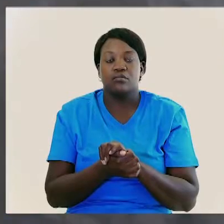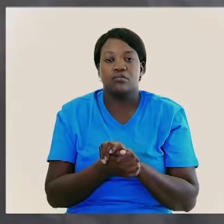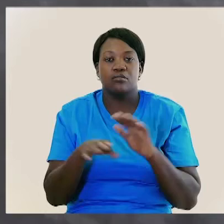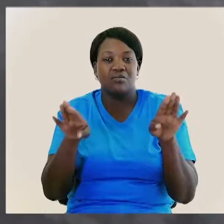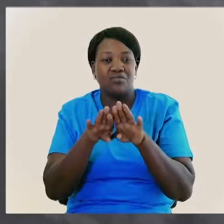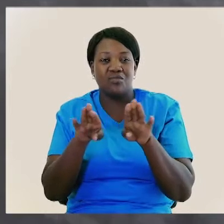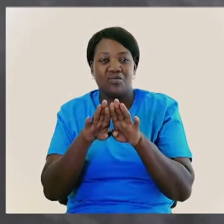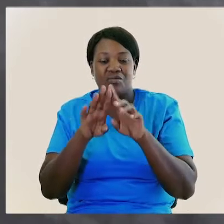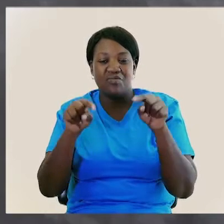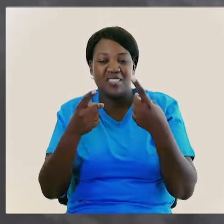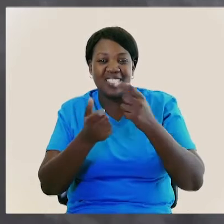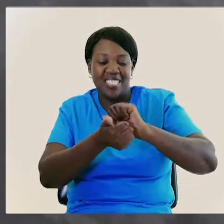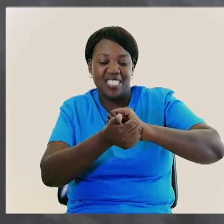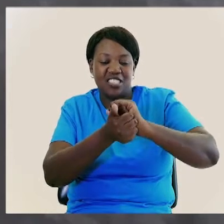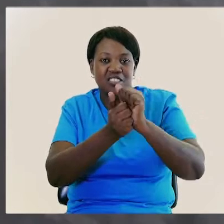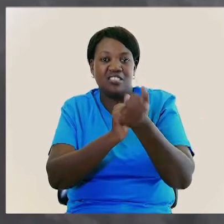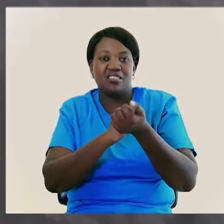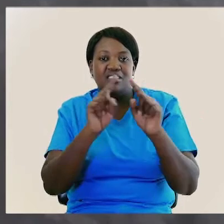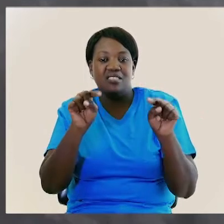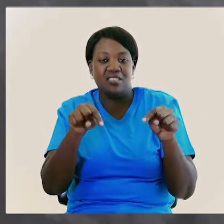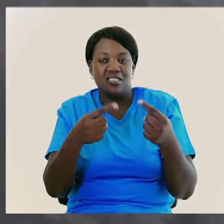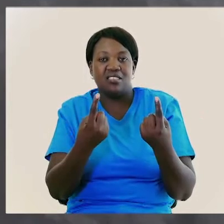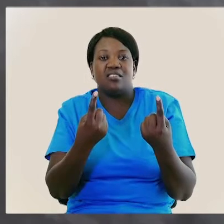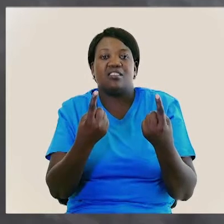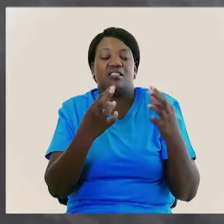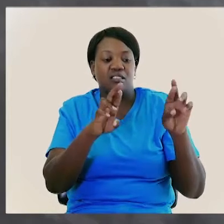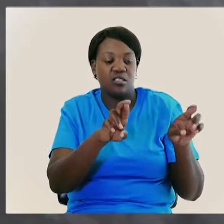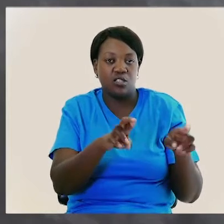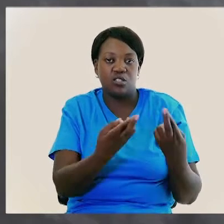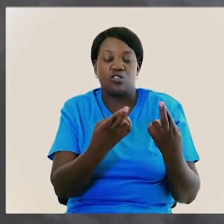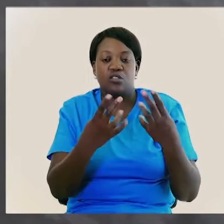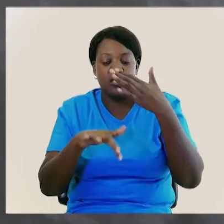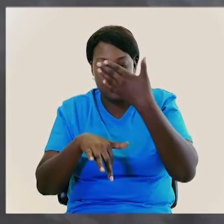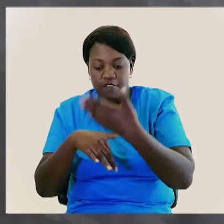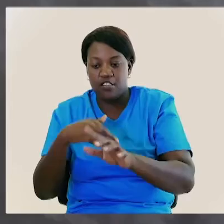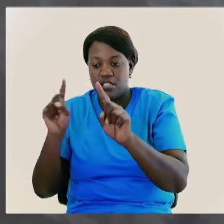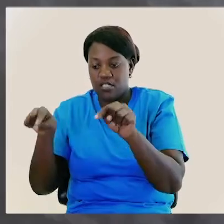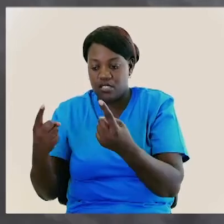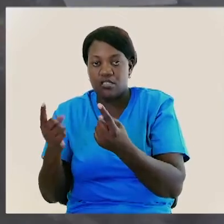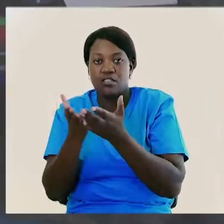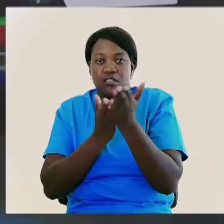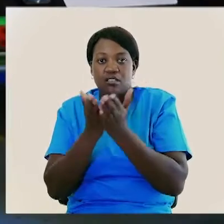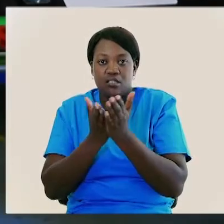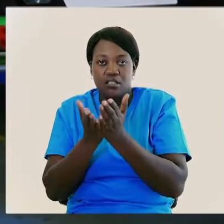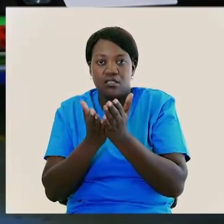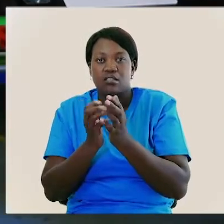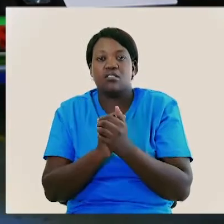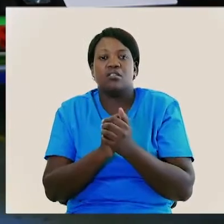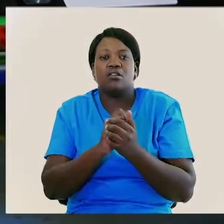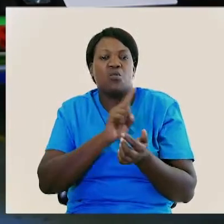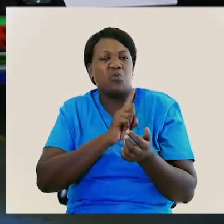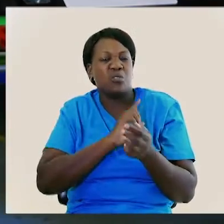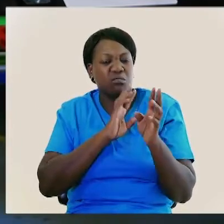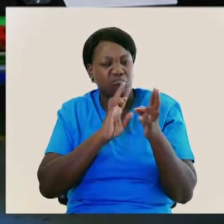Production involves the change or transformation of raw materials into finished goods and services. Why do we